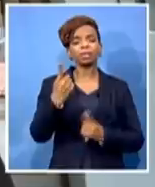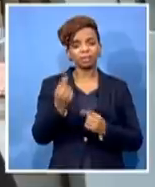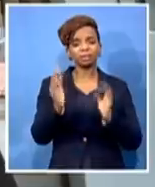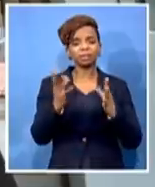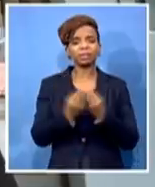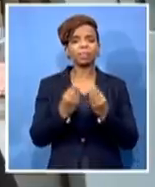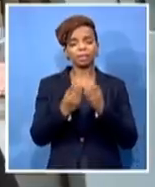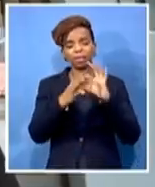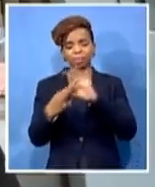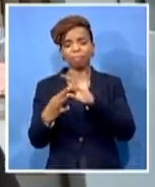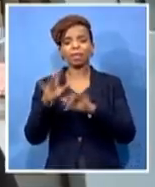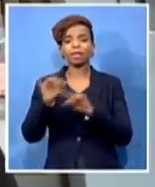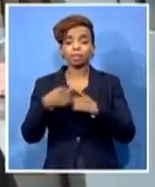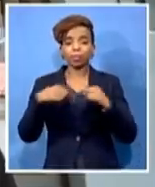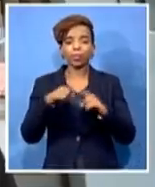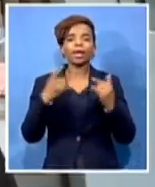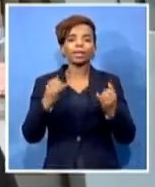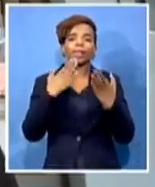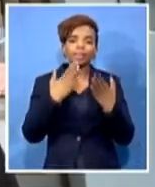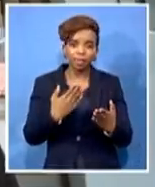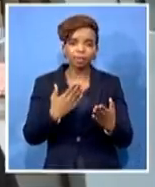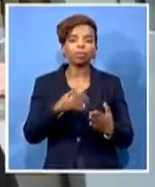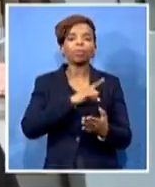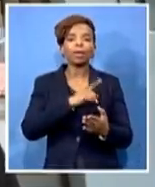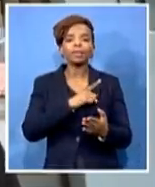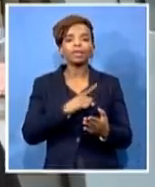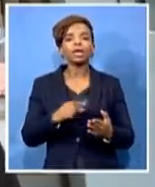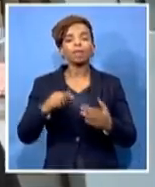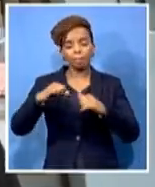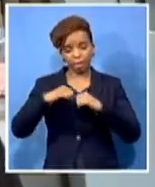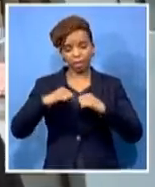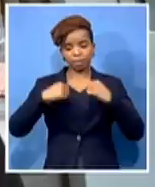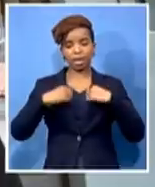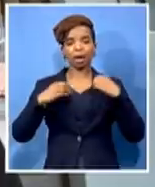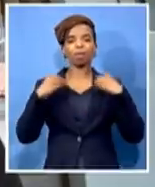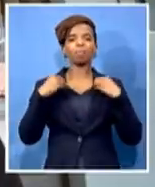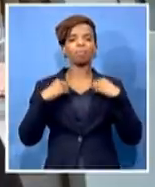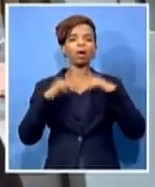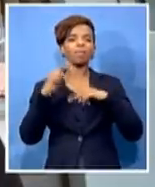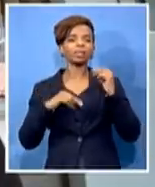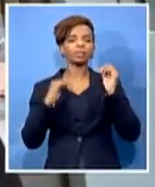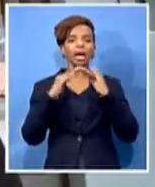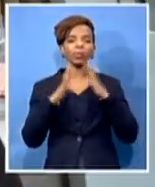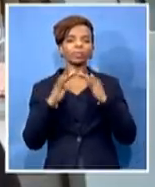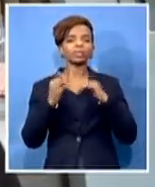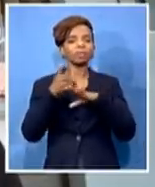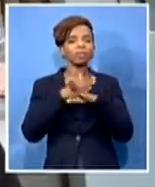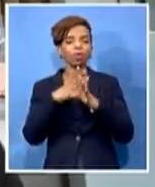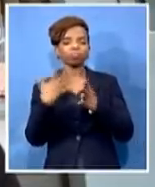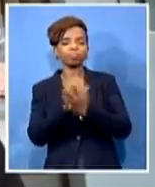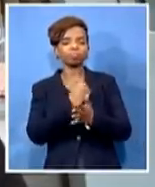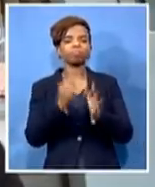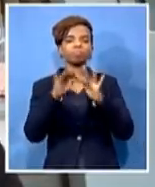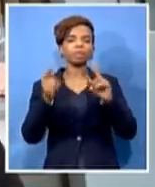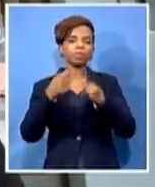back into our hands. The law enforcement officers also, under him, began to find their teeth and confidence that here is a